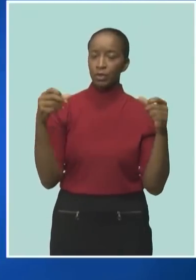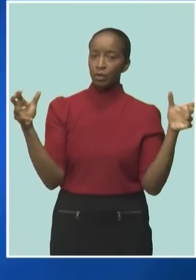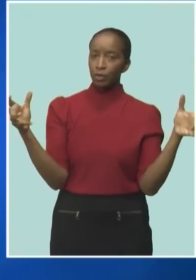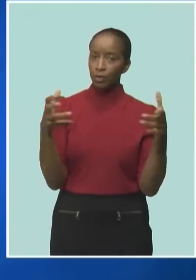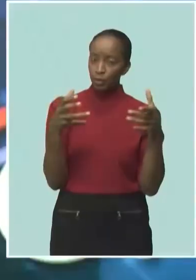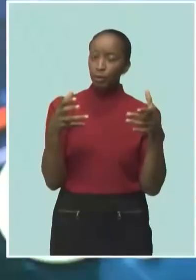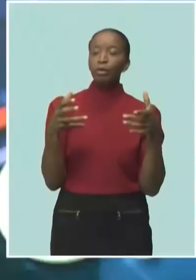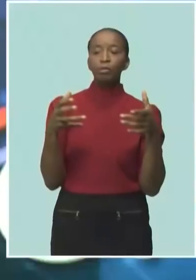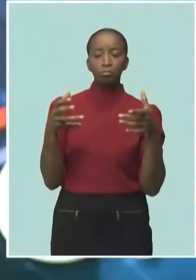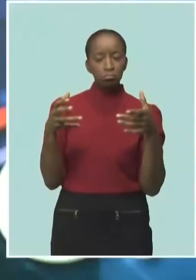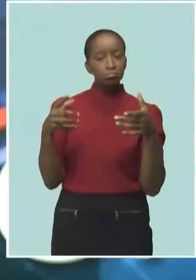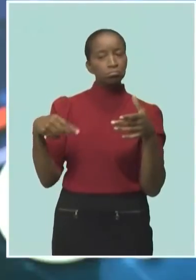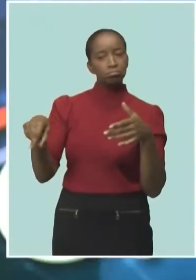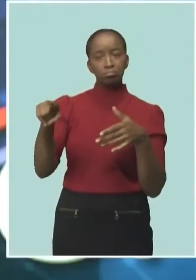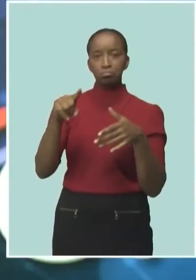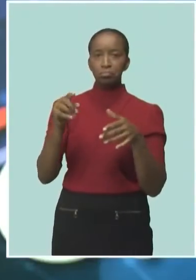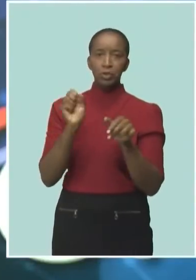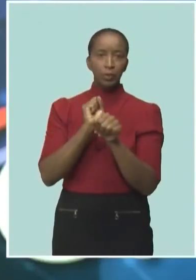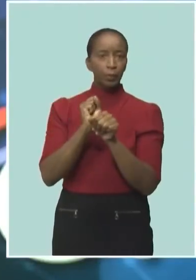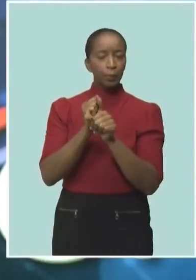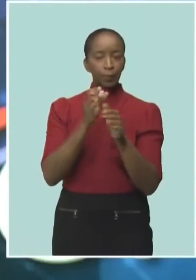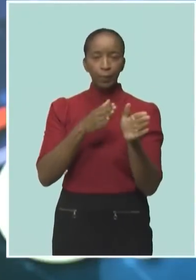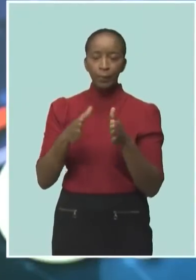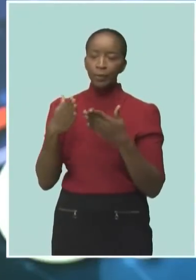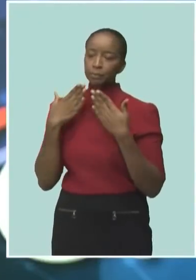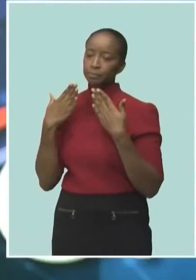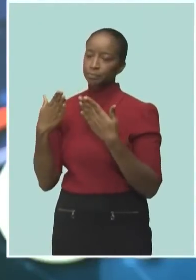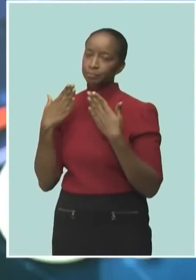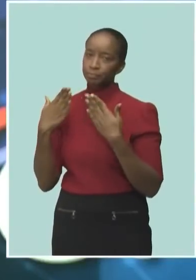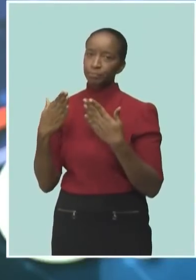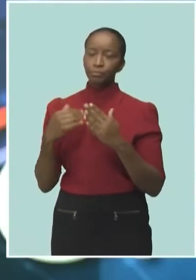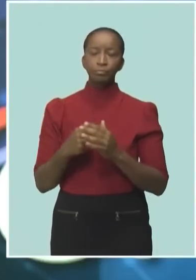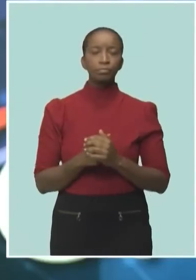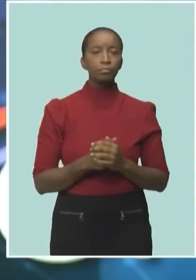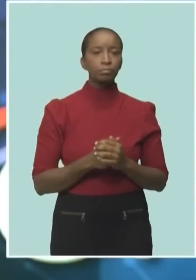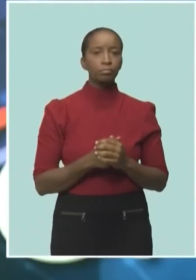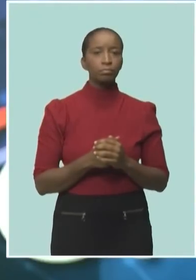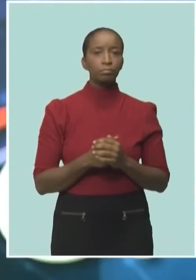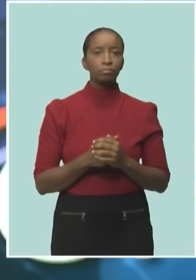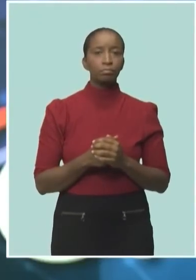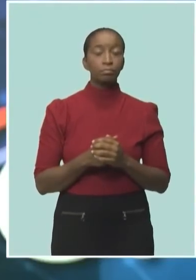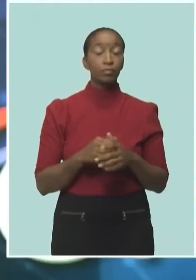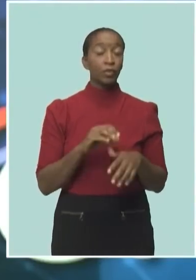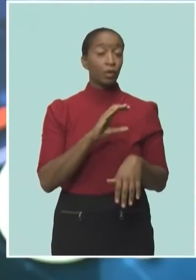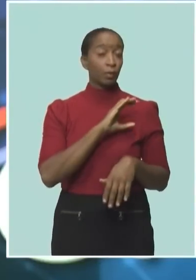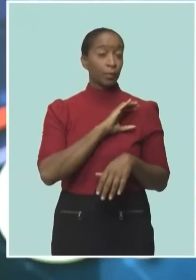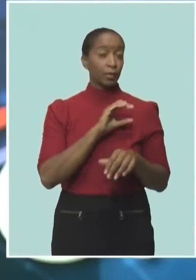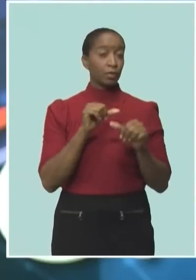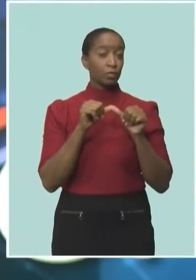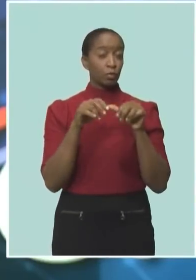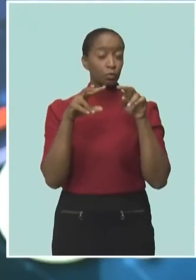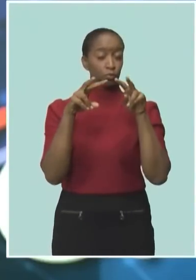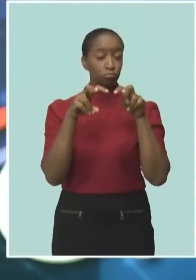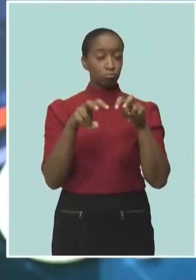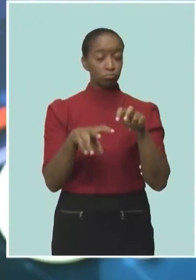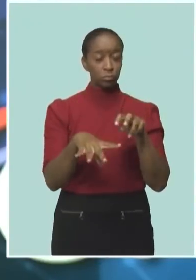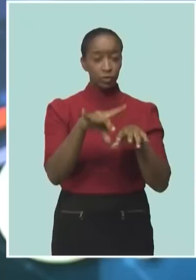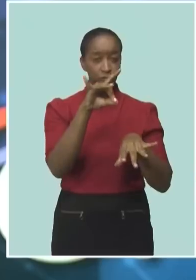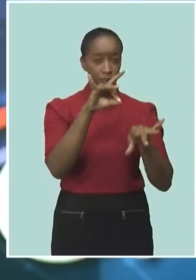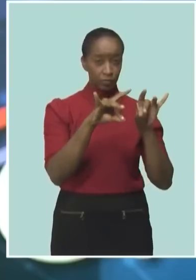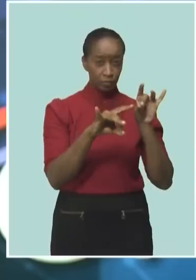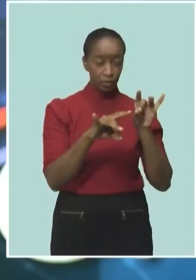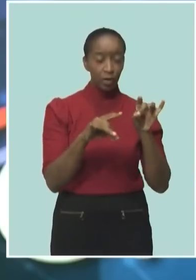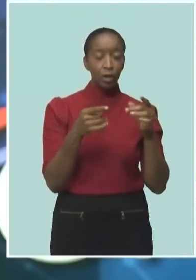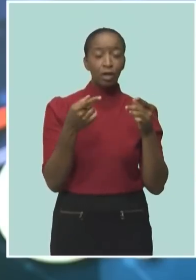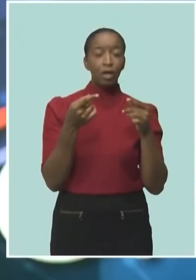Assembly. Police investigations continue tonight into two separate shooting incidents that claimed the lives of two men